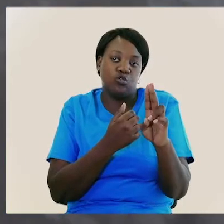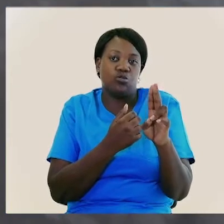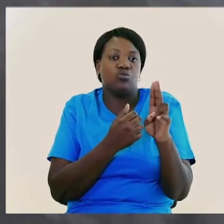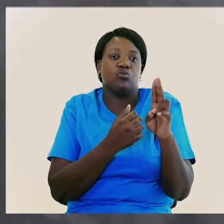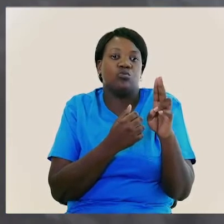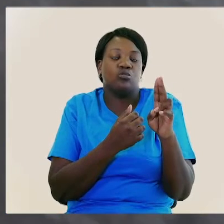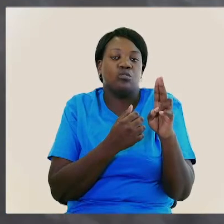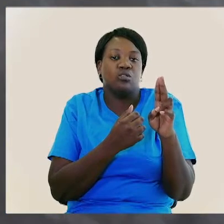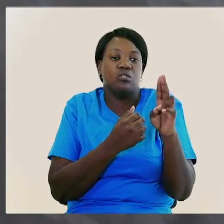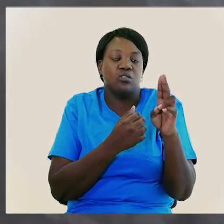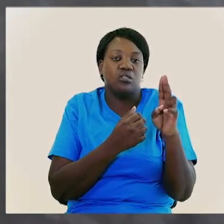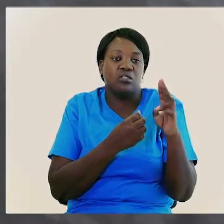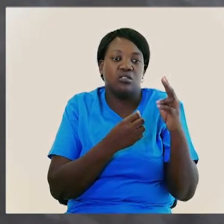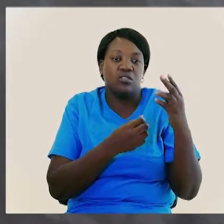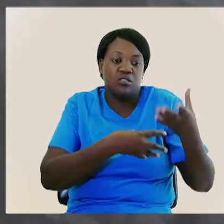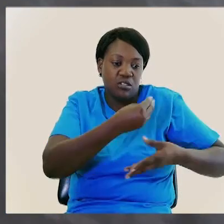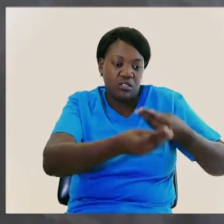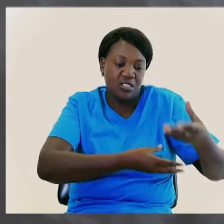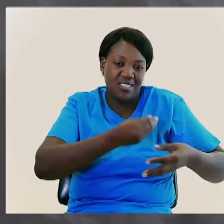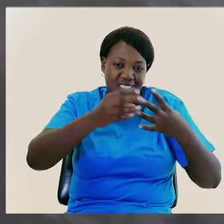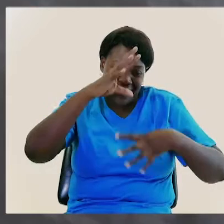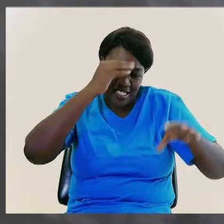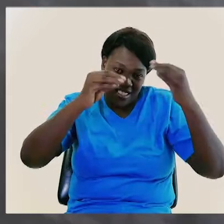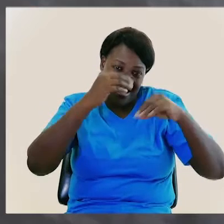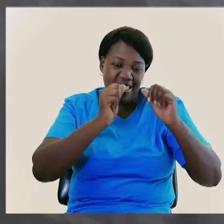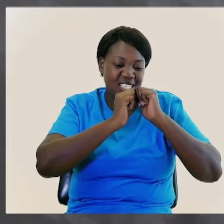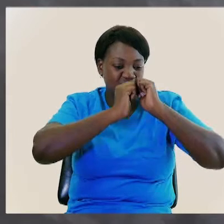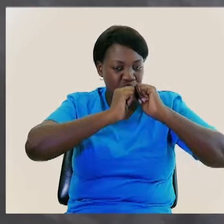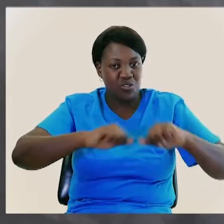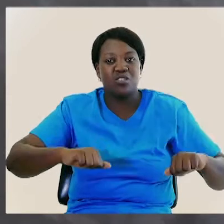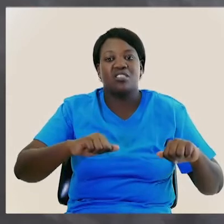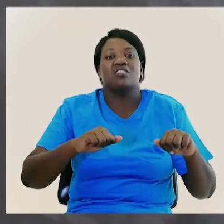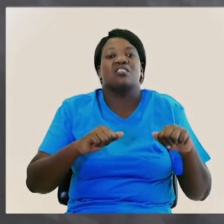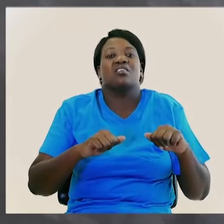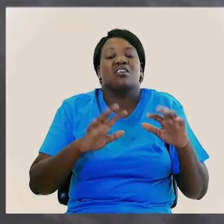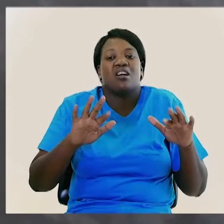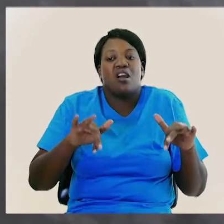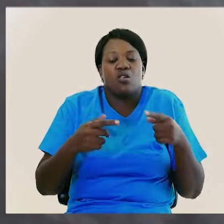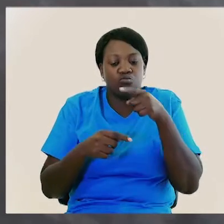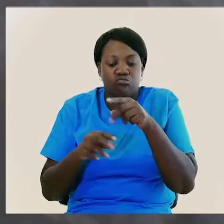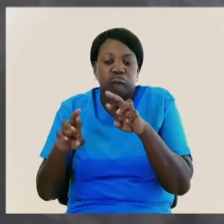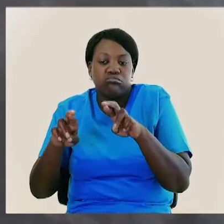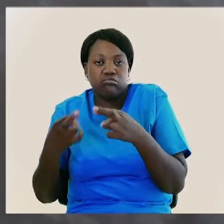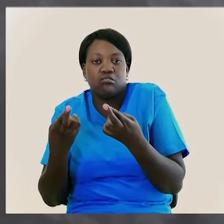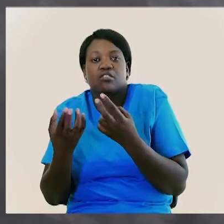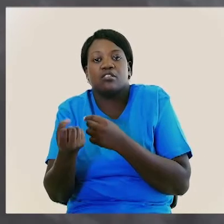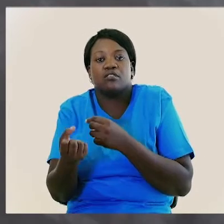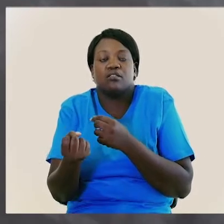Economics is the study of the way that people make choices and the effect of these choices on the resources that are